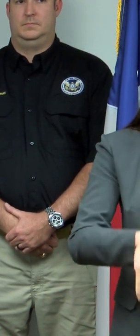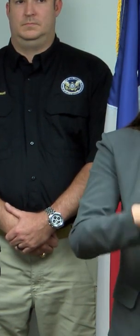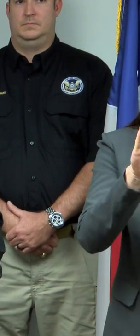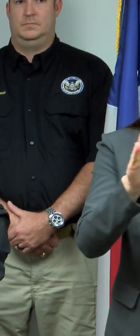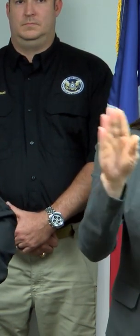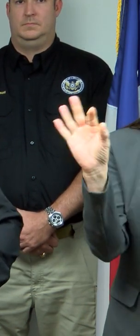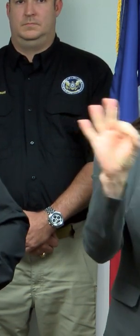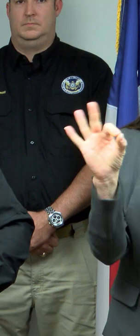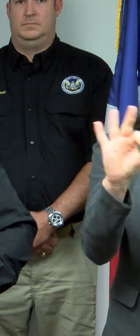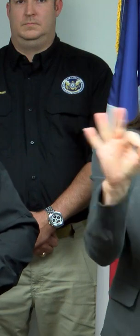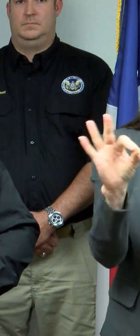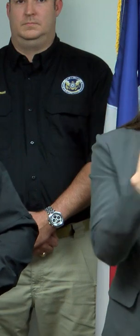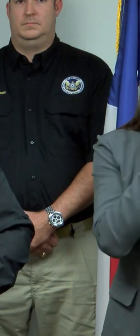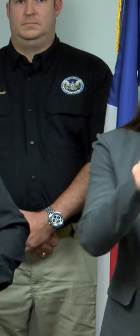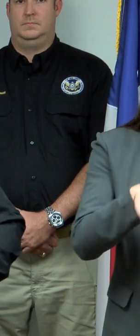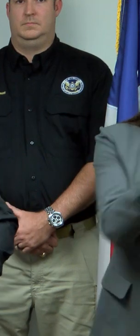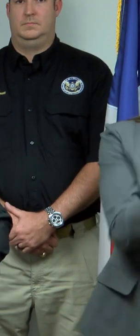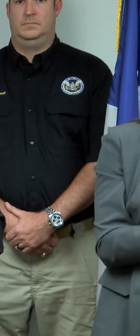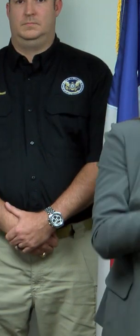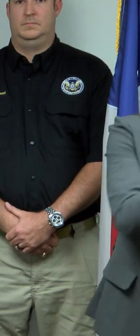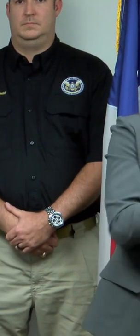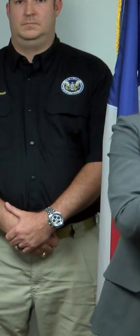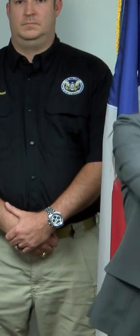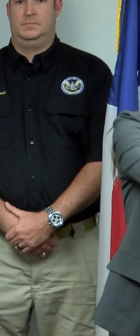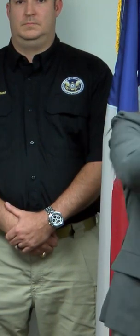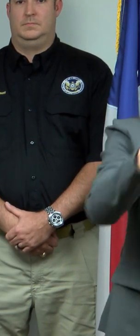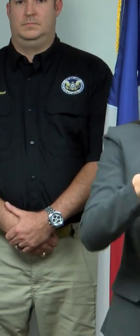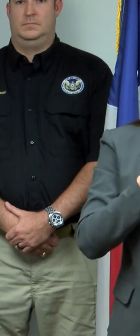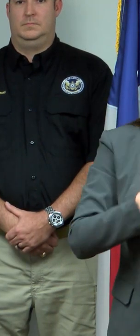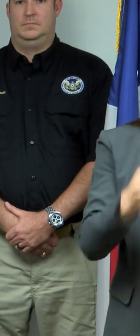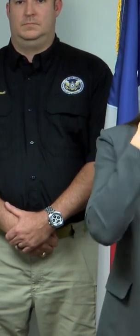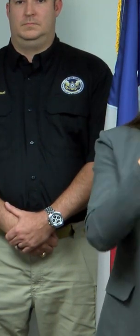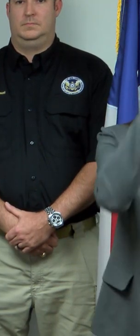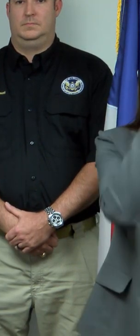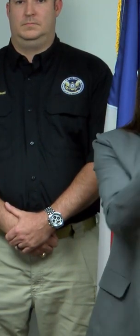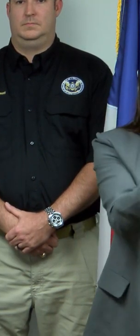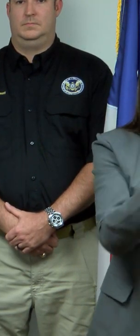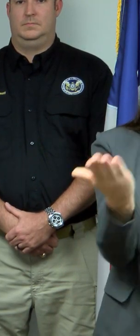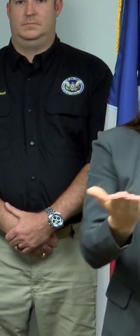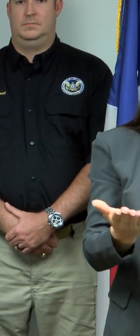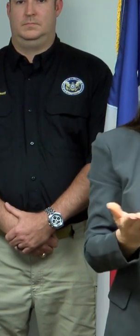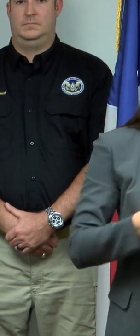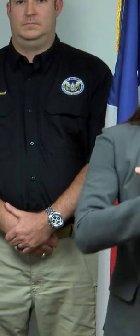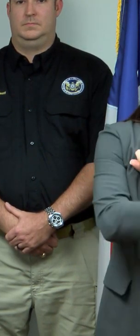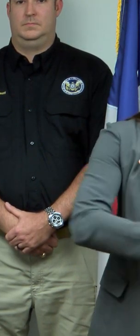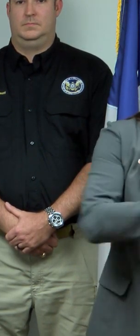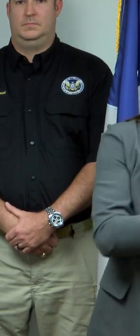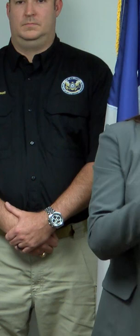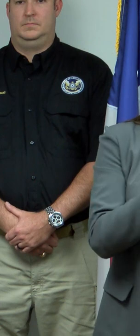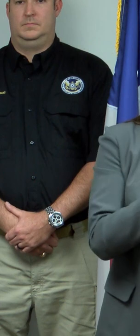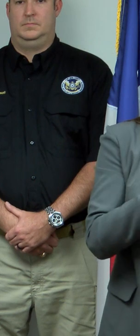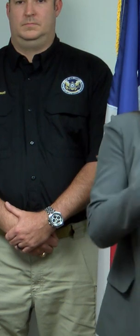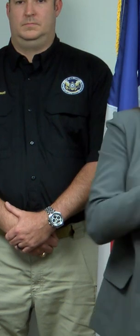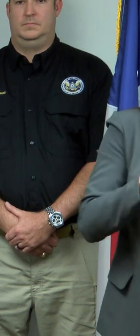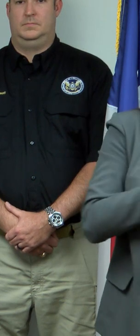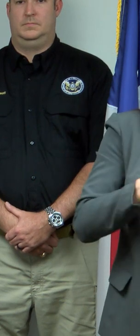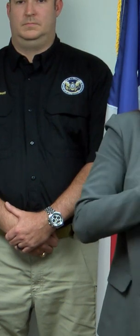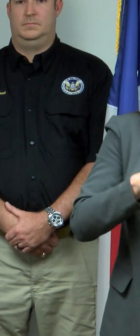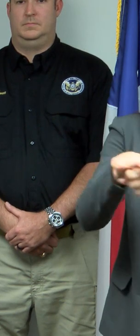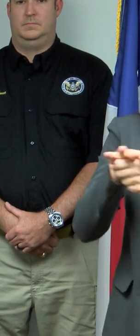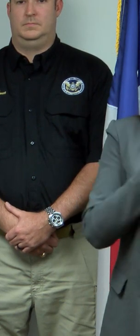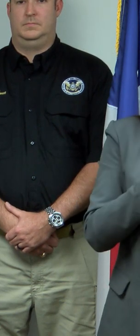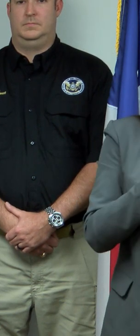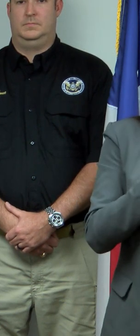some areas, but the good news is that the county and local jurisdictions report minimal